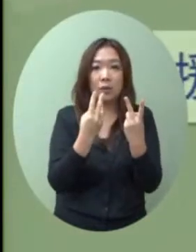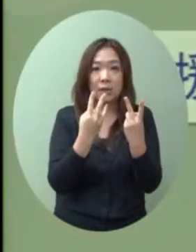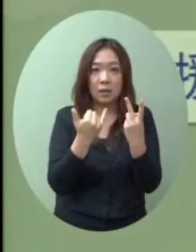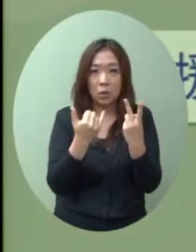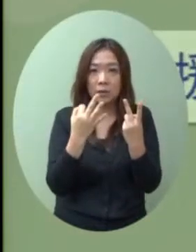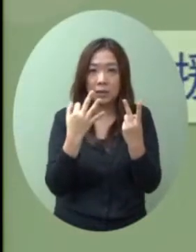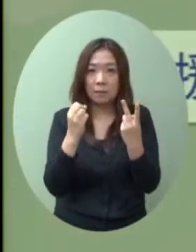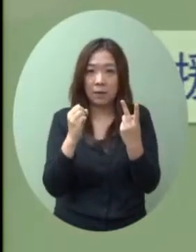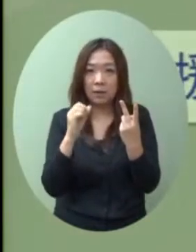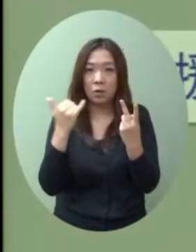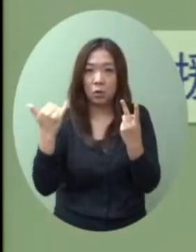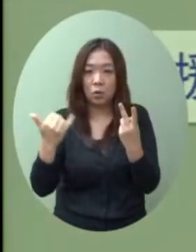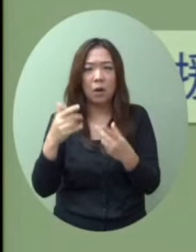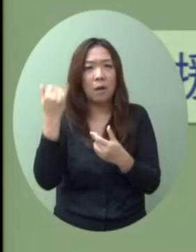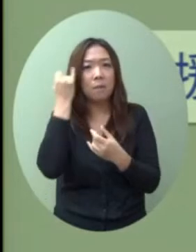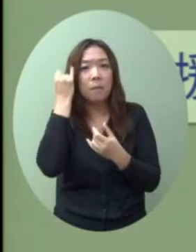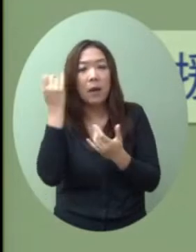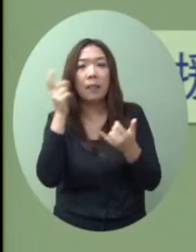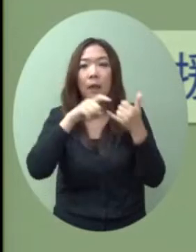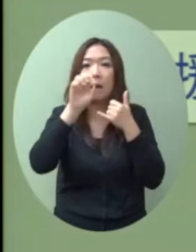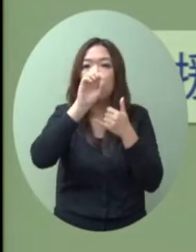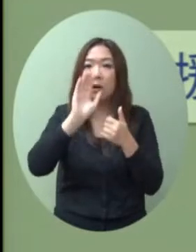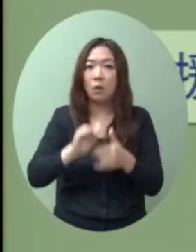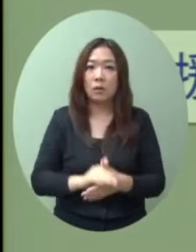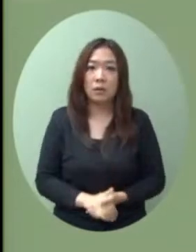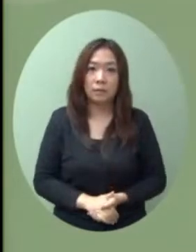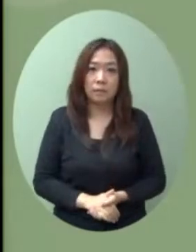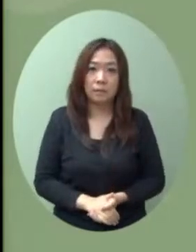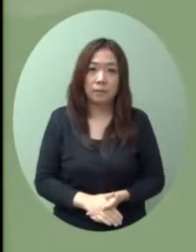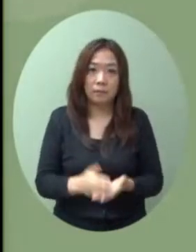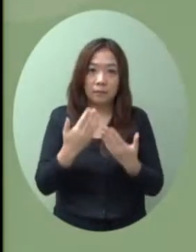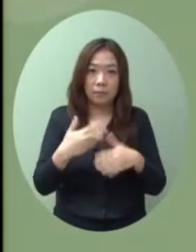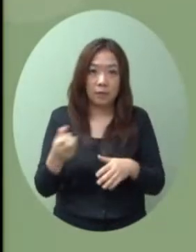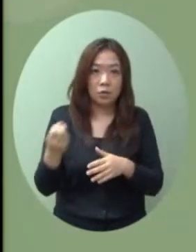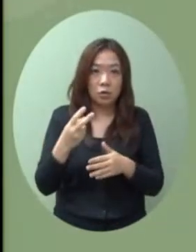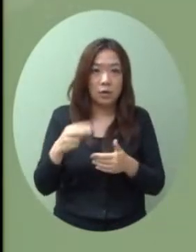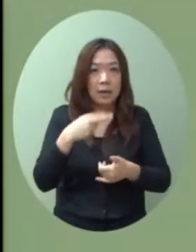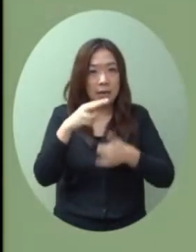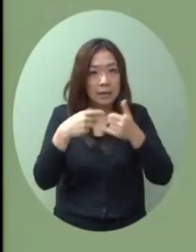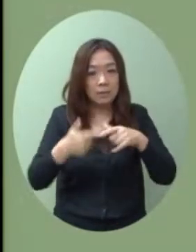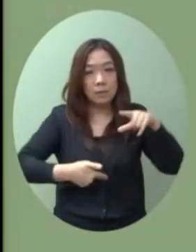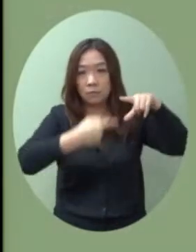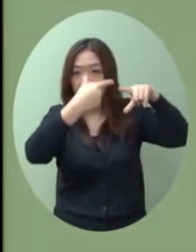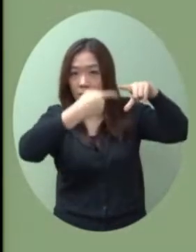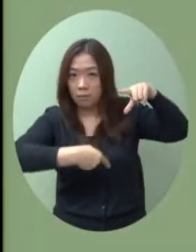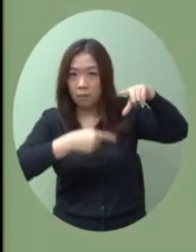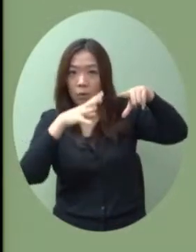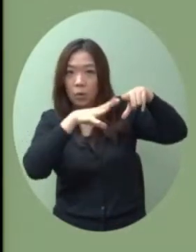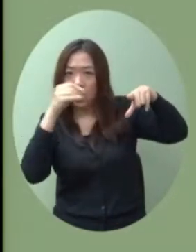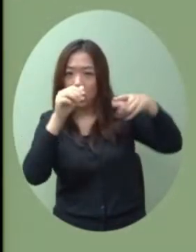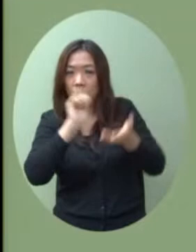hotline 2626-3066. Feel free to call the hotline for inquiry. And also the